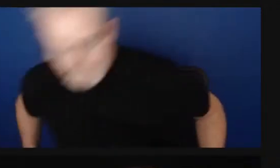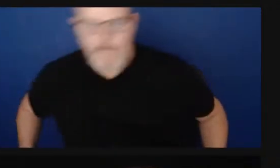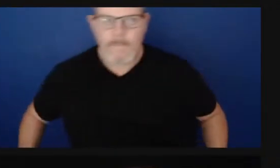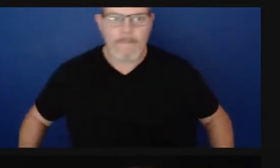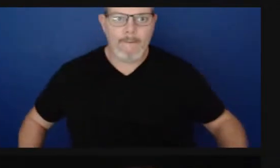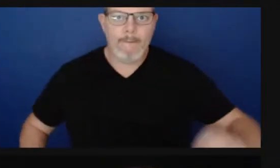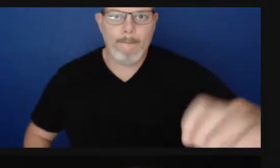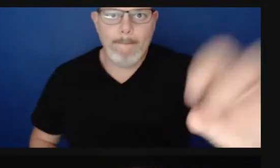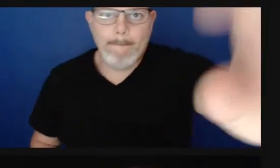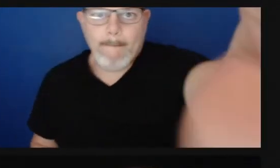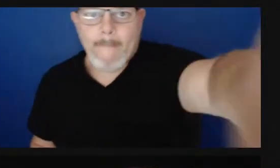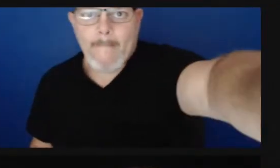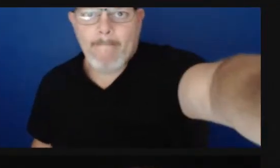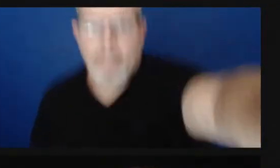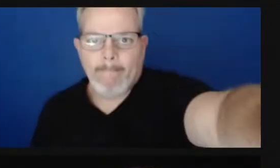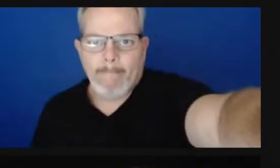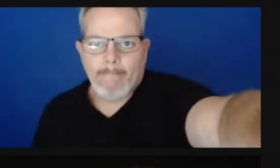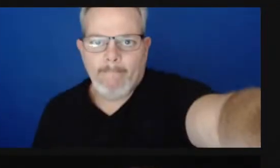they also show a map.